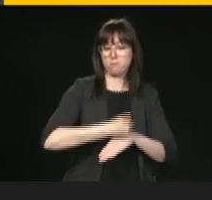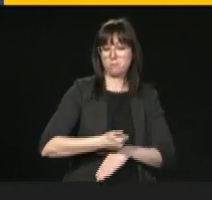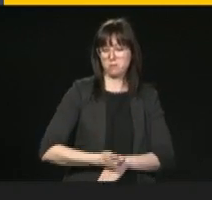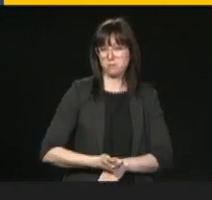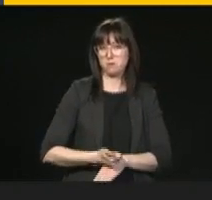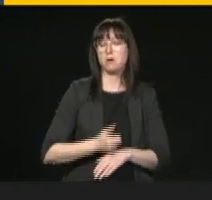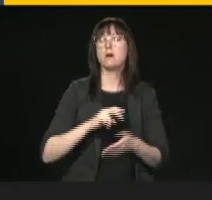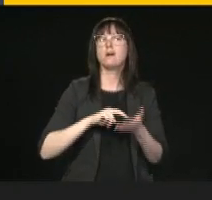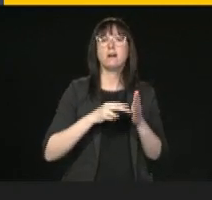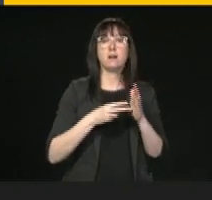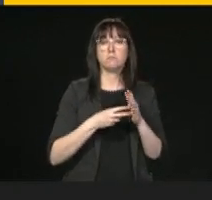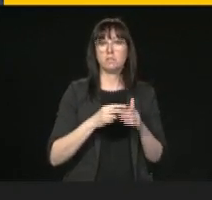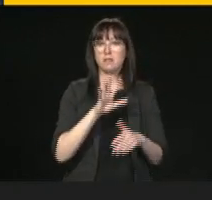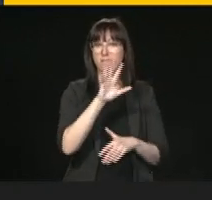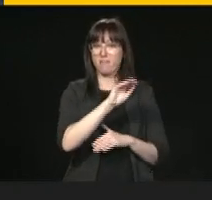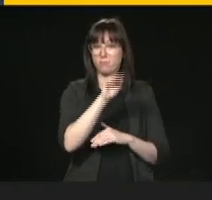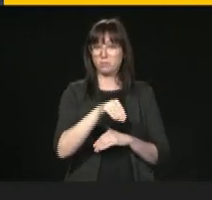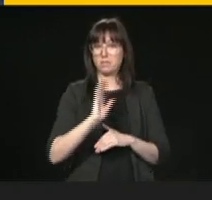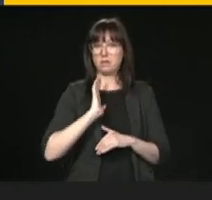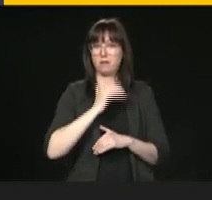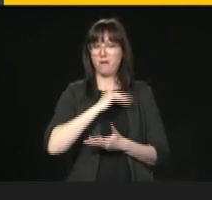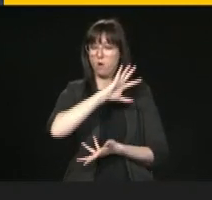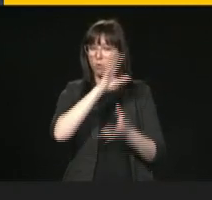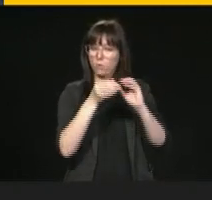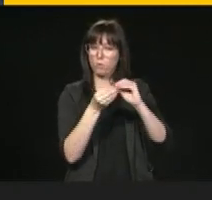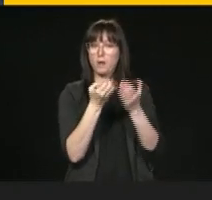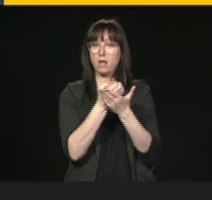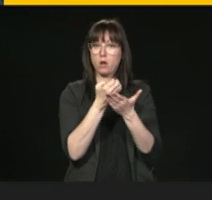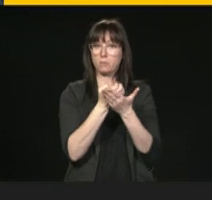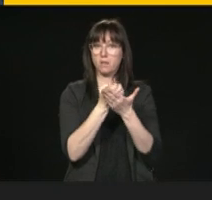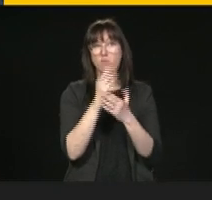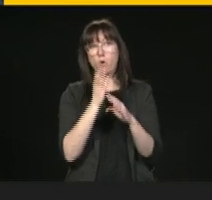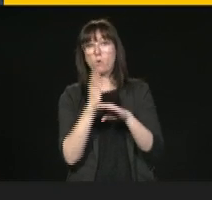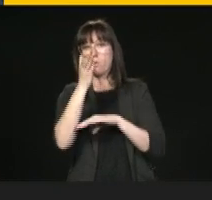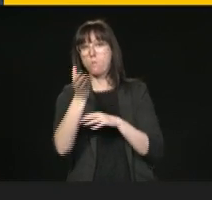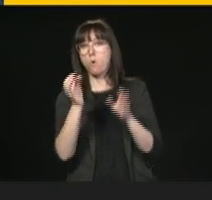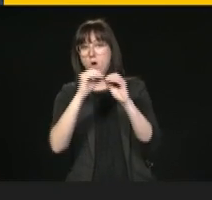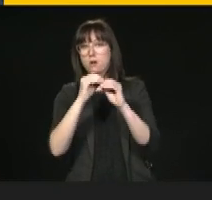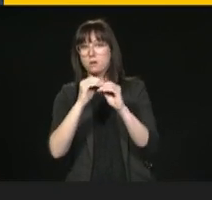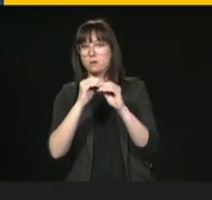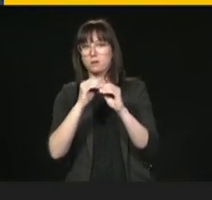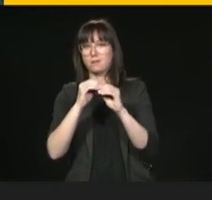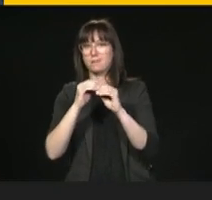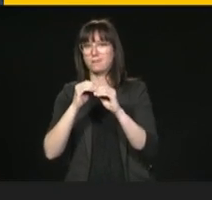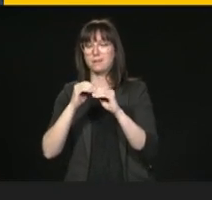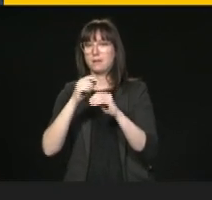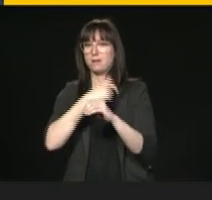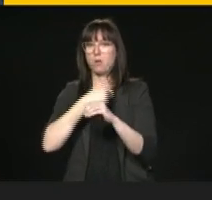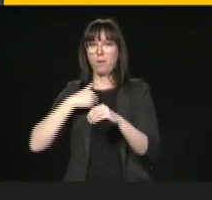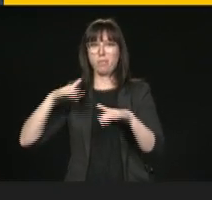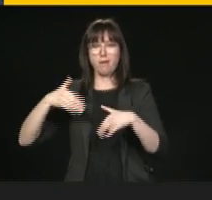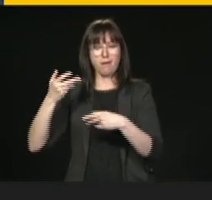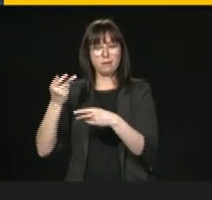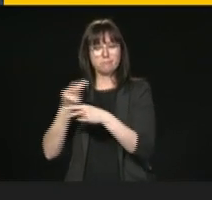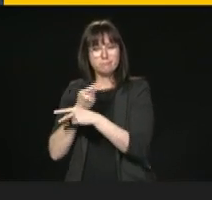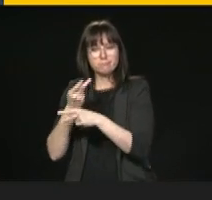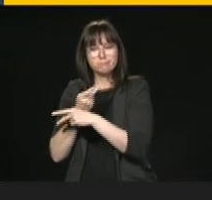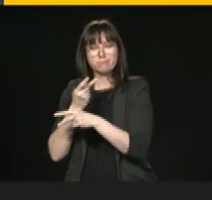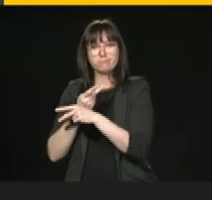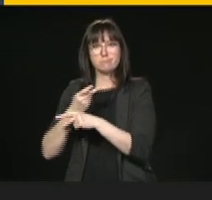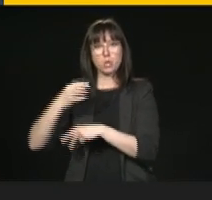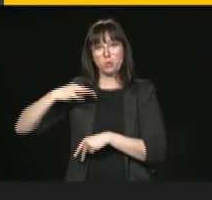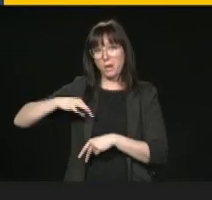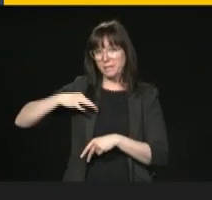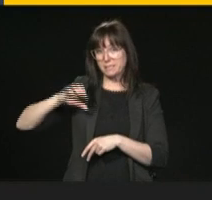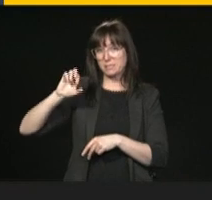overall economy or more, and that's before we start thinking about the credit that we're putting in place for businesses to get through